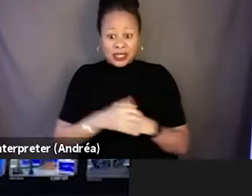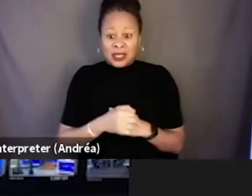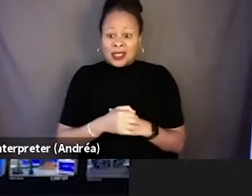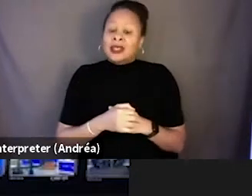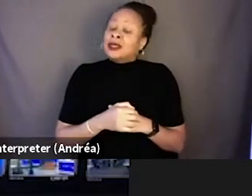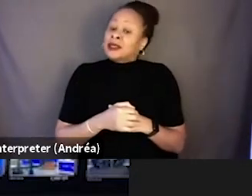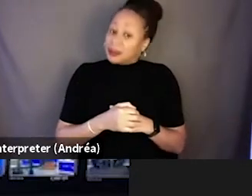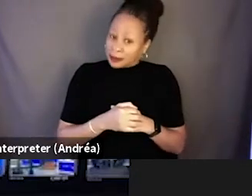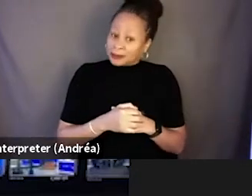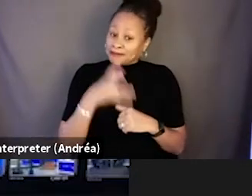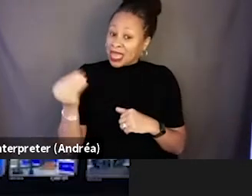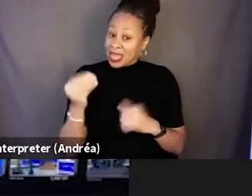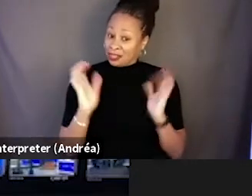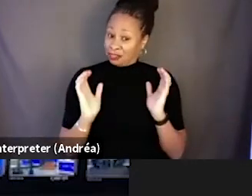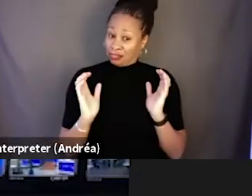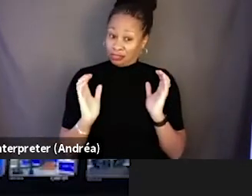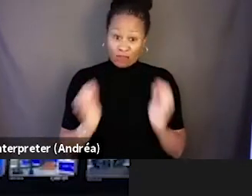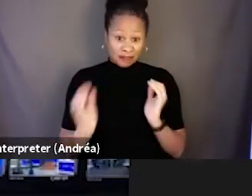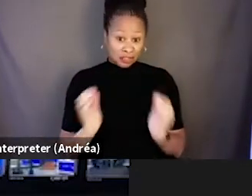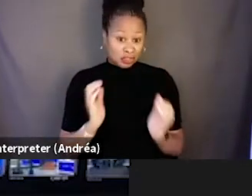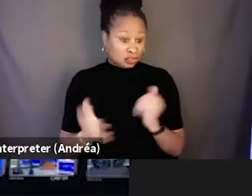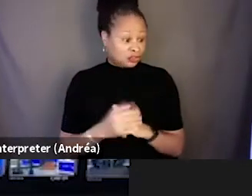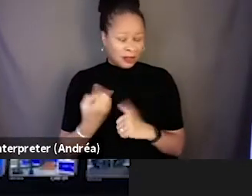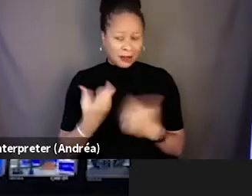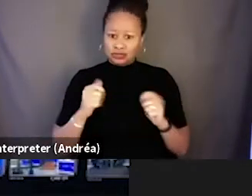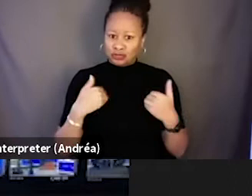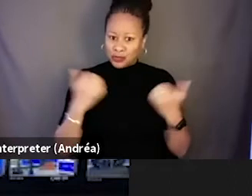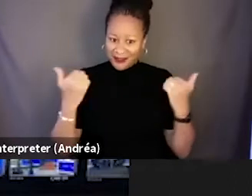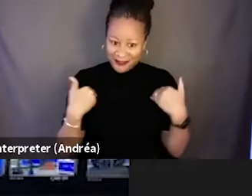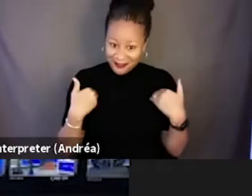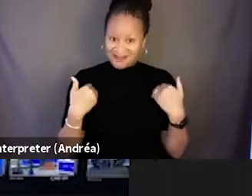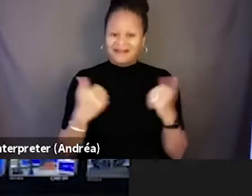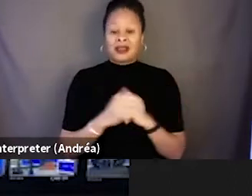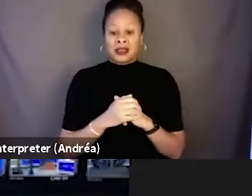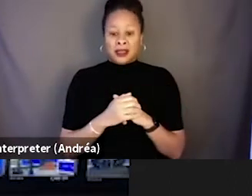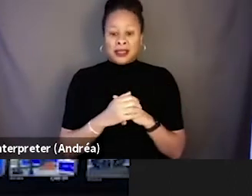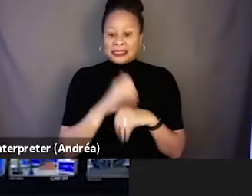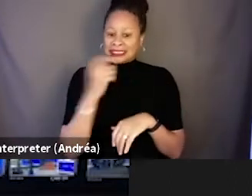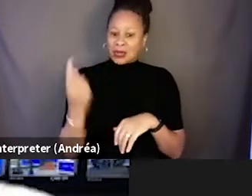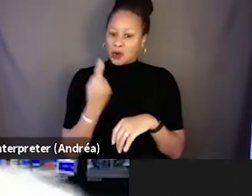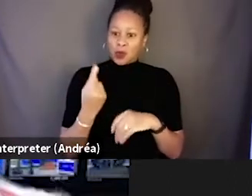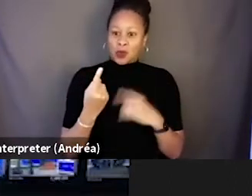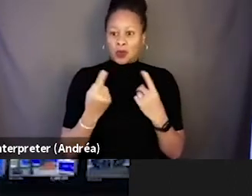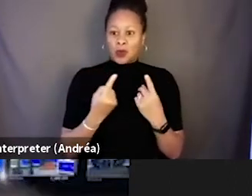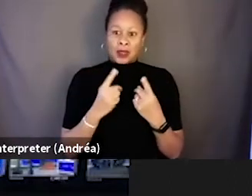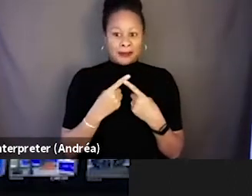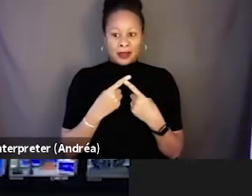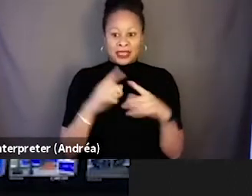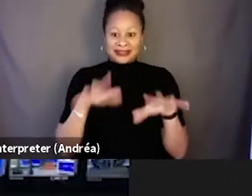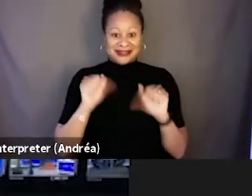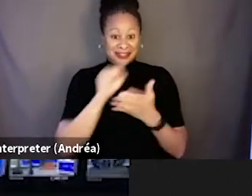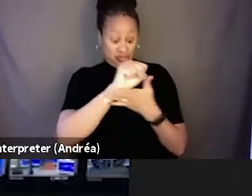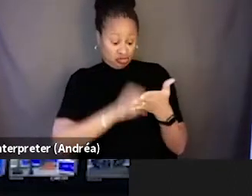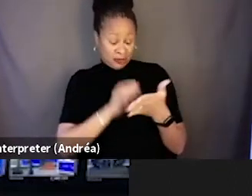And the conversations that I always try to have is not just taking the script